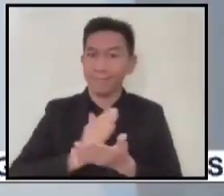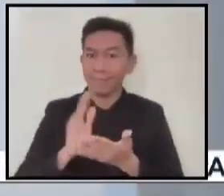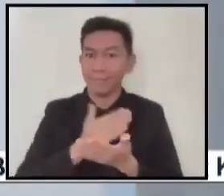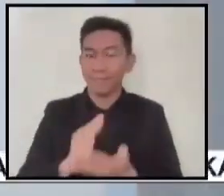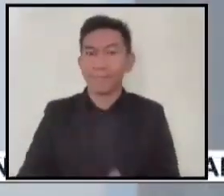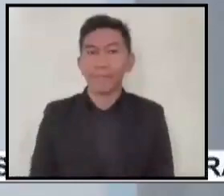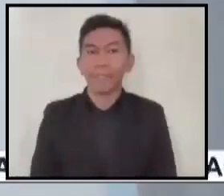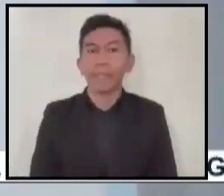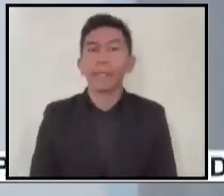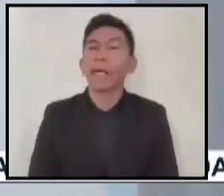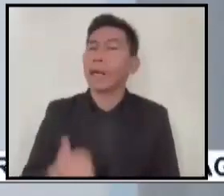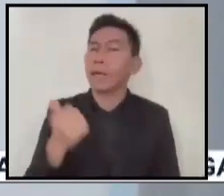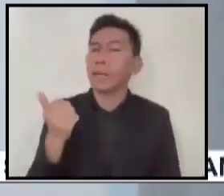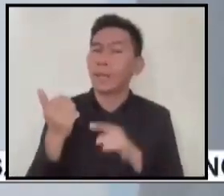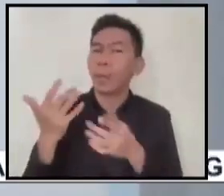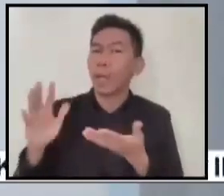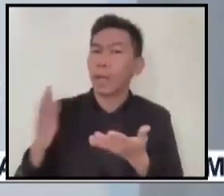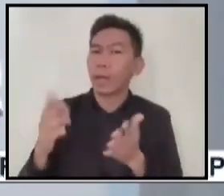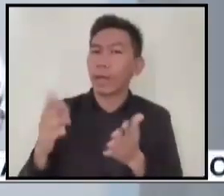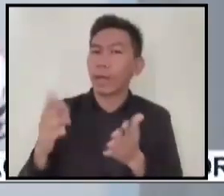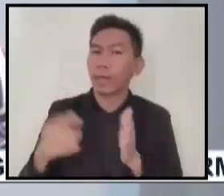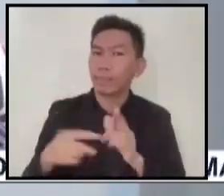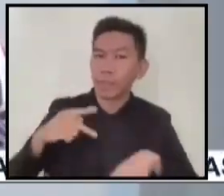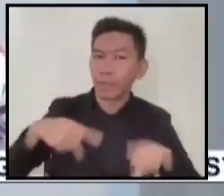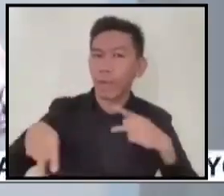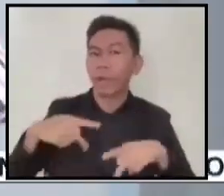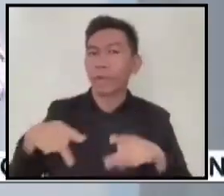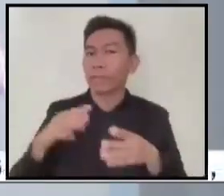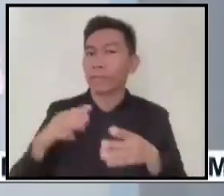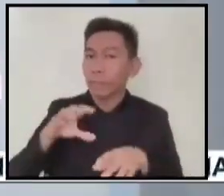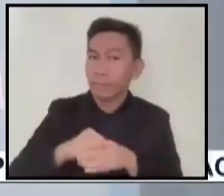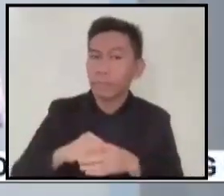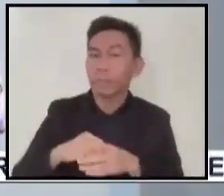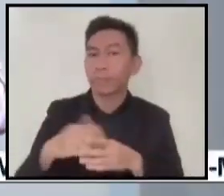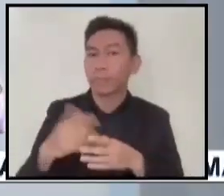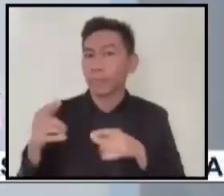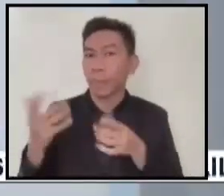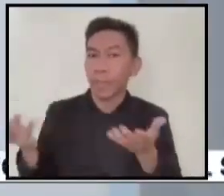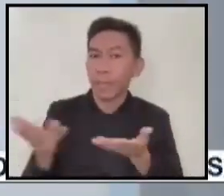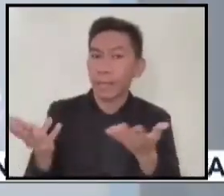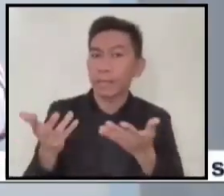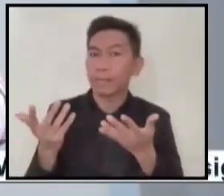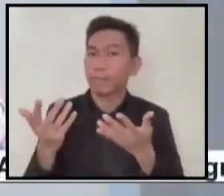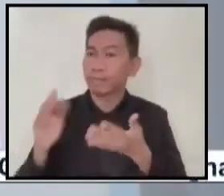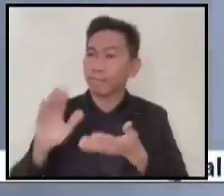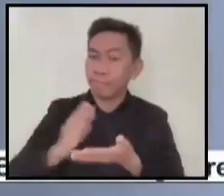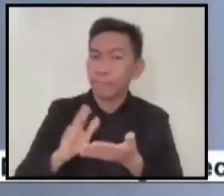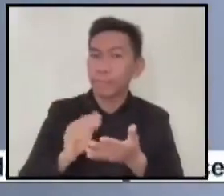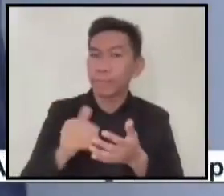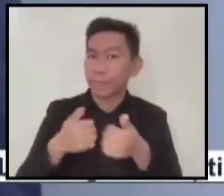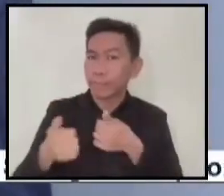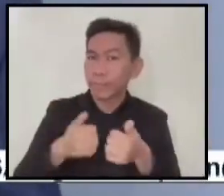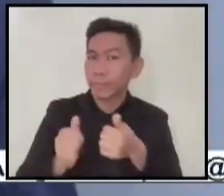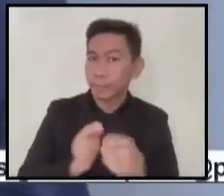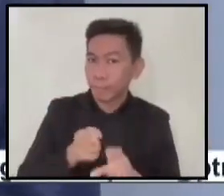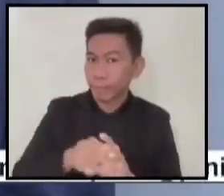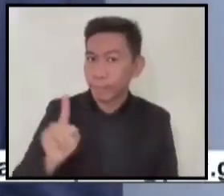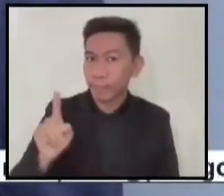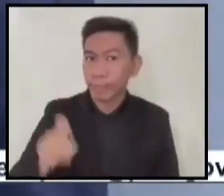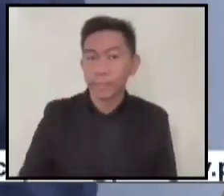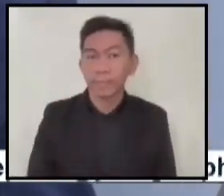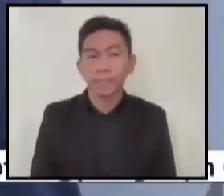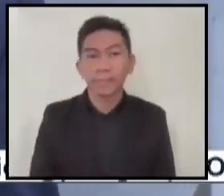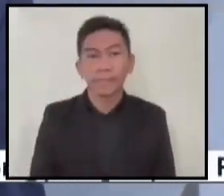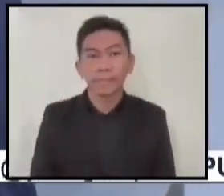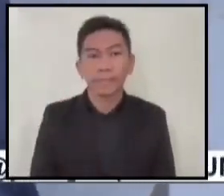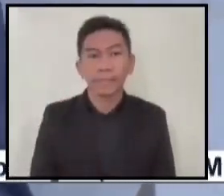madalas nagpa-perform? Meron ka bang mga sinasalihan na gigs or sumasali ka ba sa contest? Tell us more about that. Usually on some